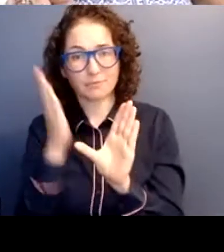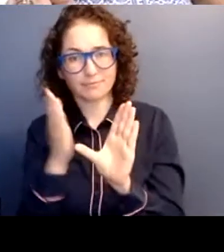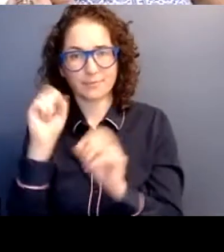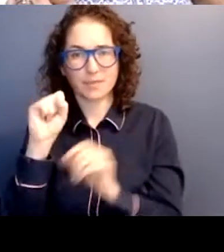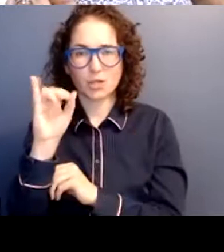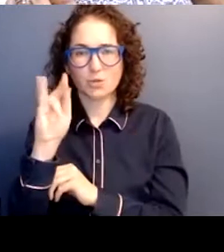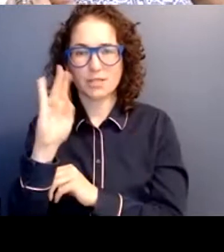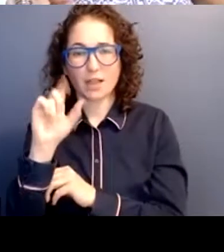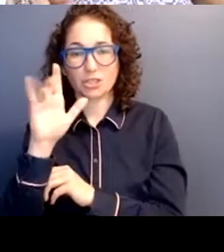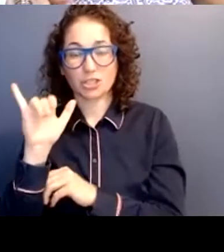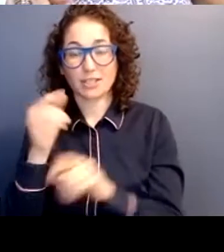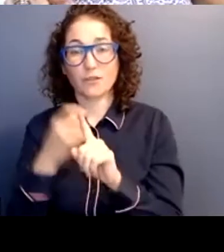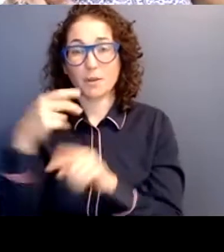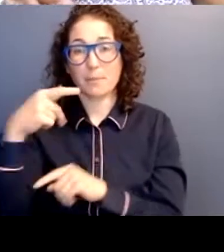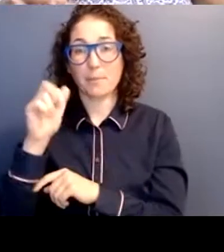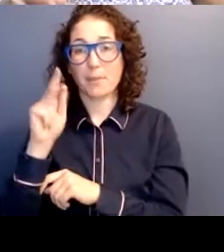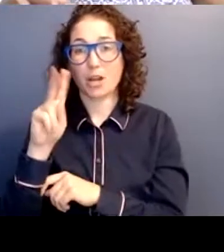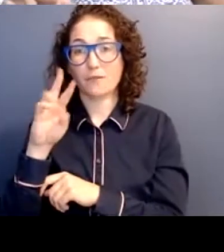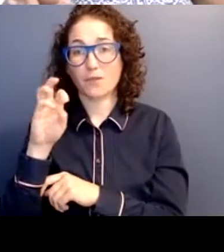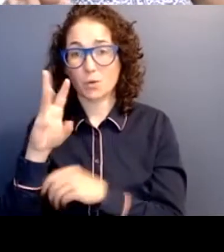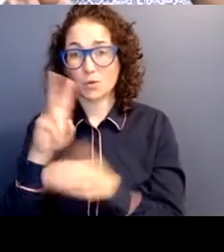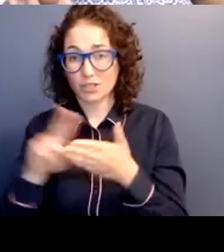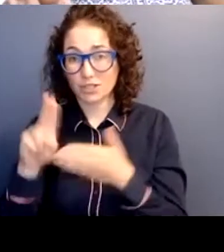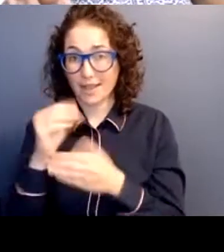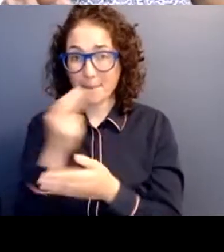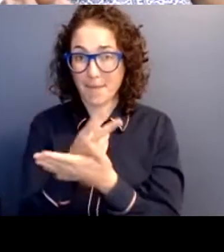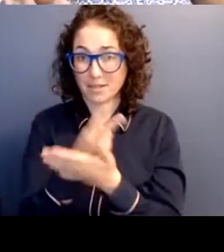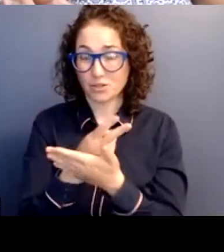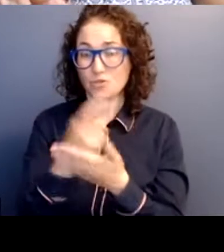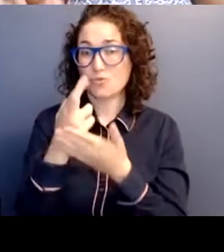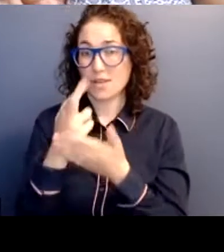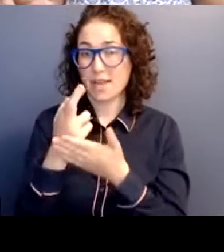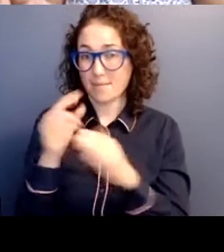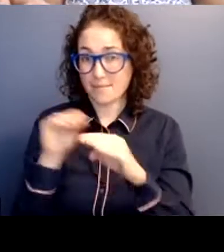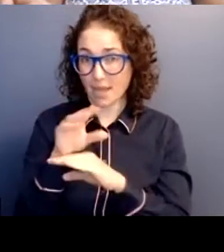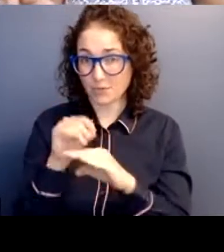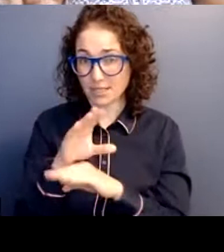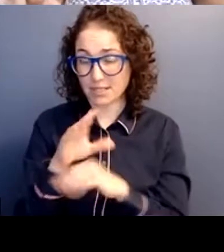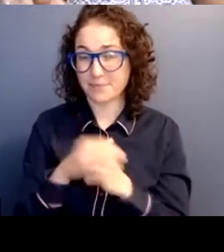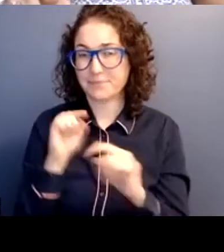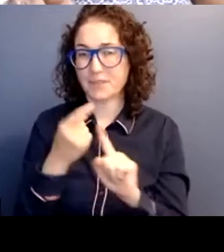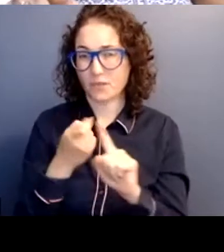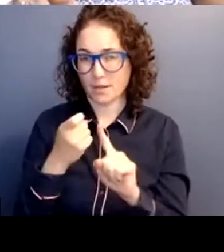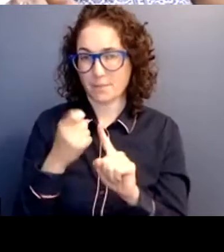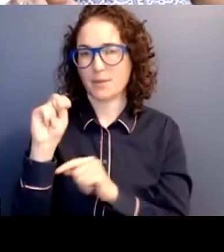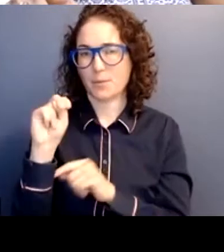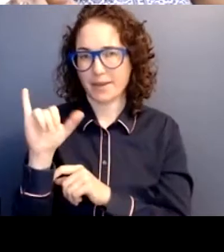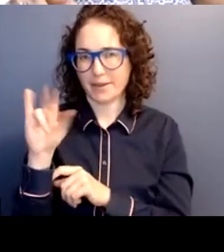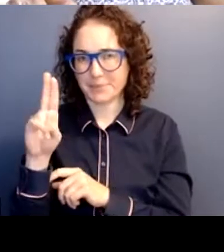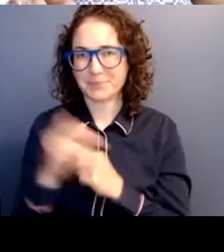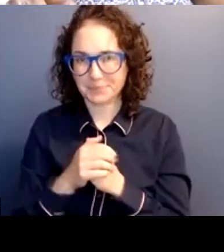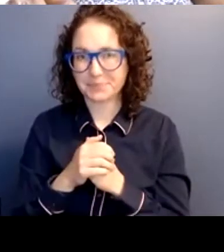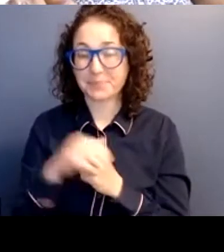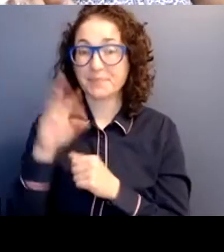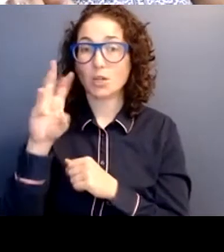psychology/sociology from Hartford University and her master's degree in rehabilitation counseling from New York University. Wendy